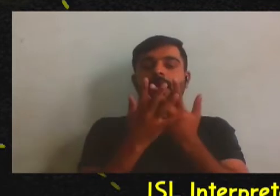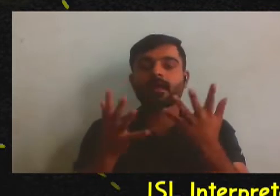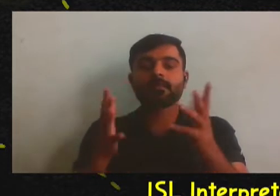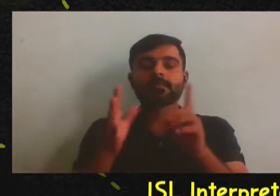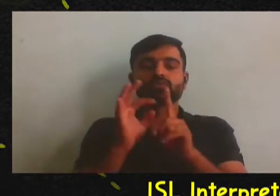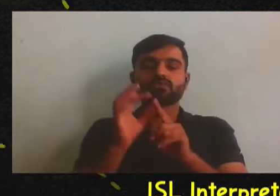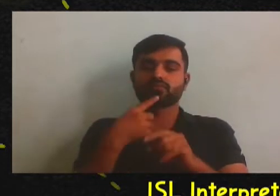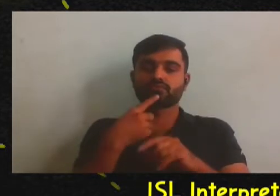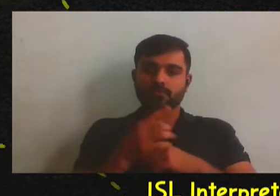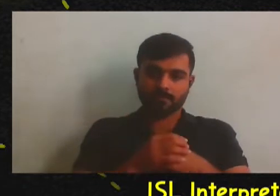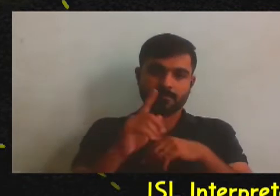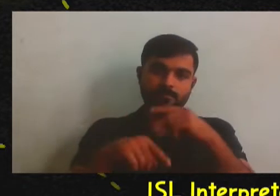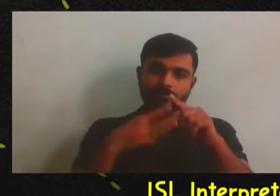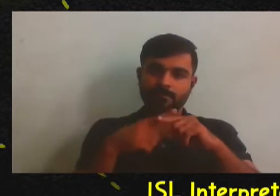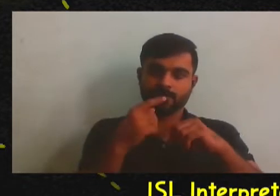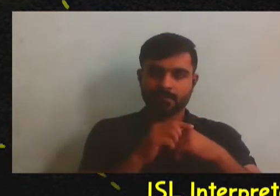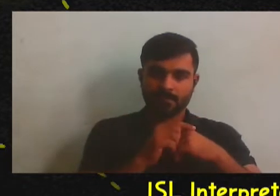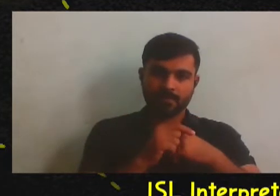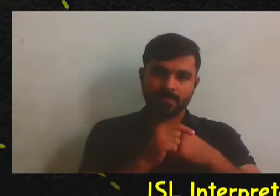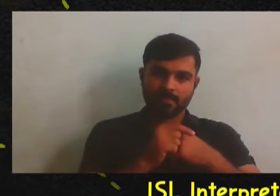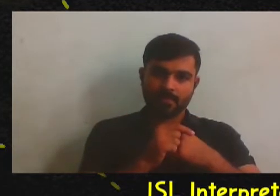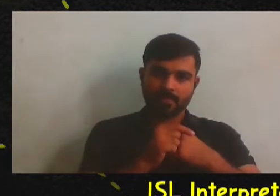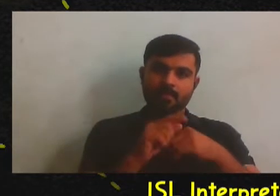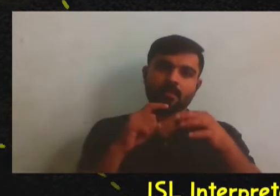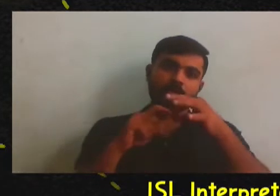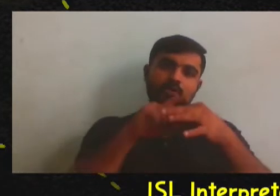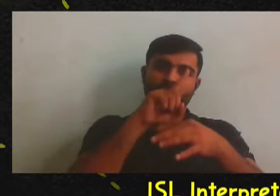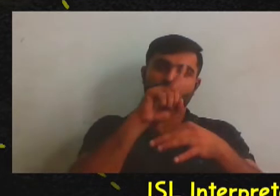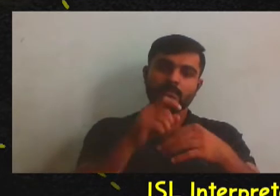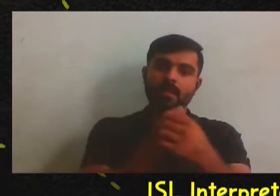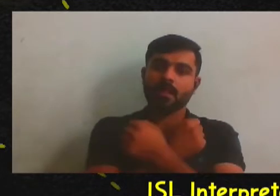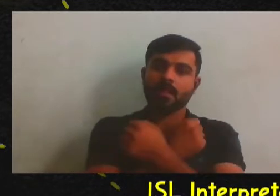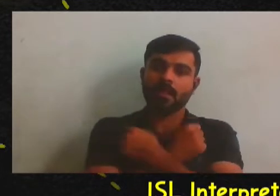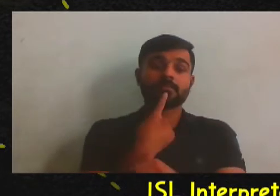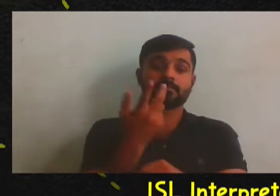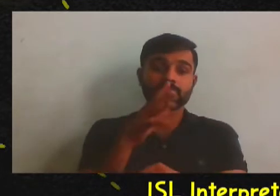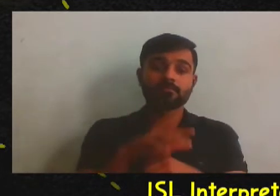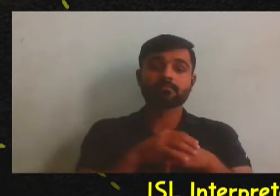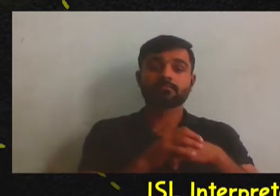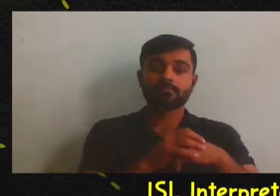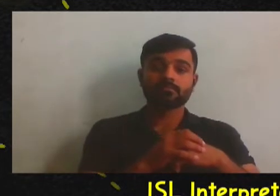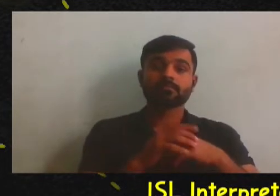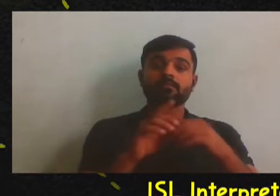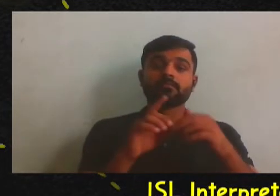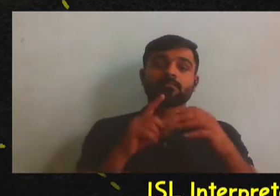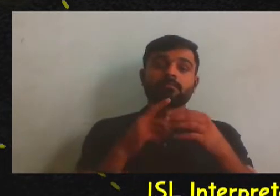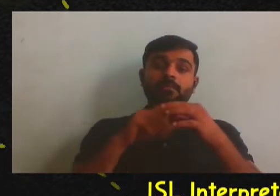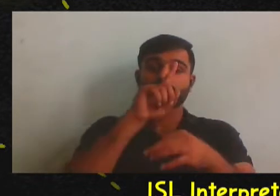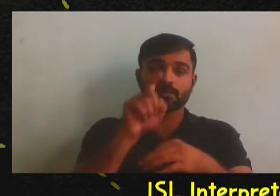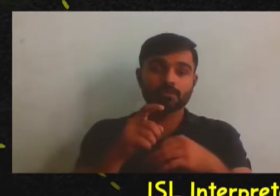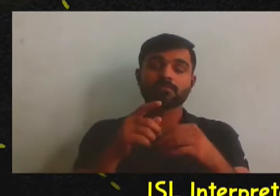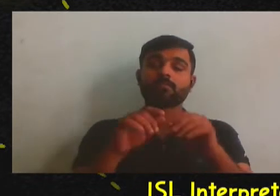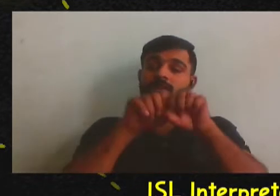say about the Sawal, and I loved what you said about the Sawal being this register